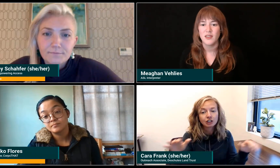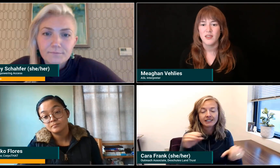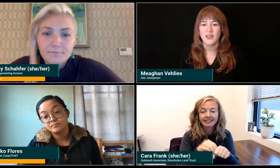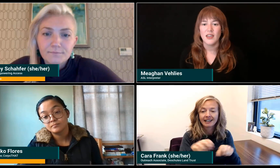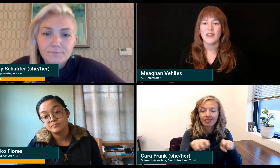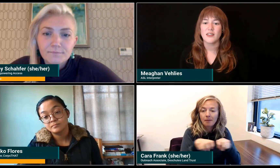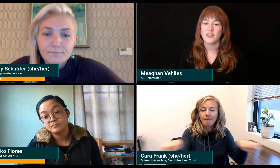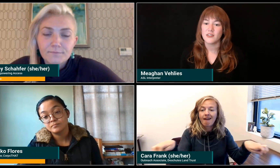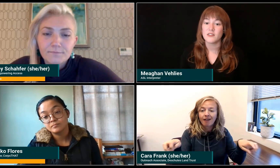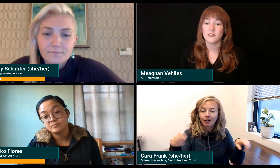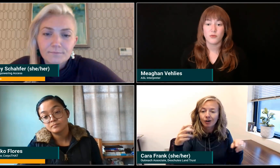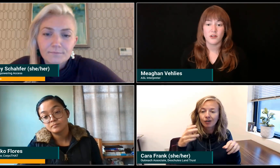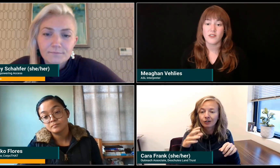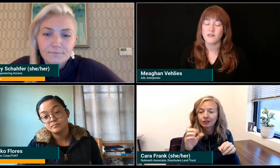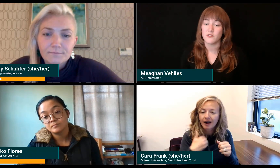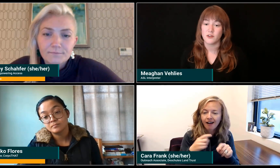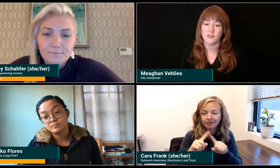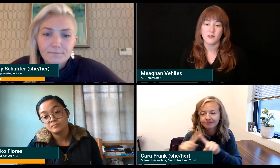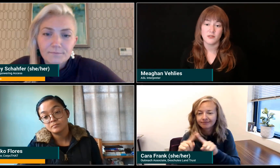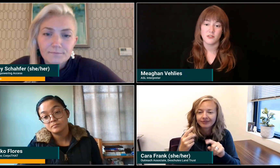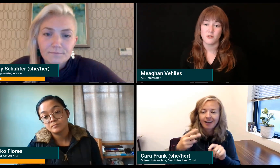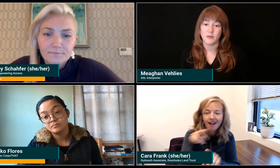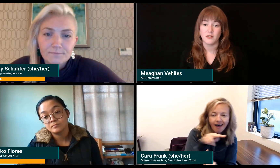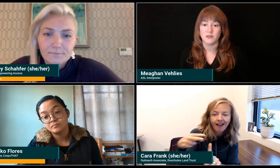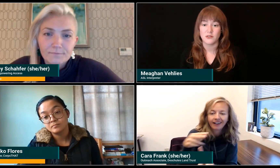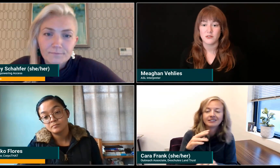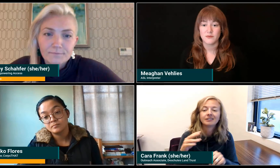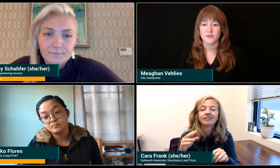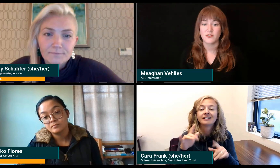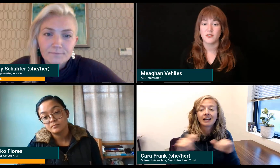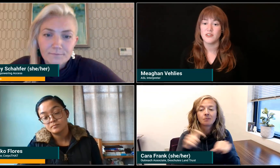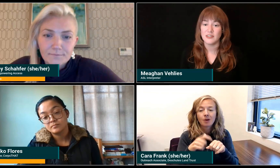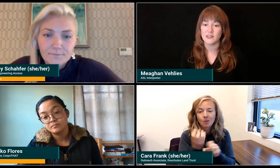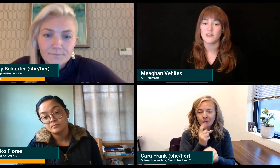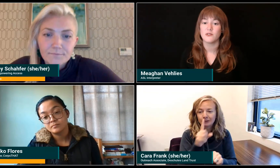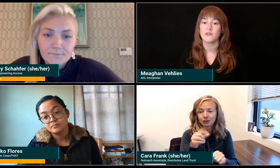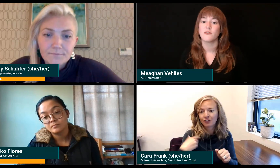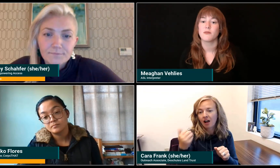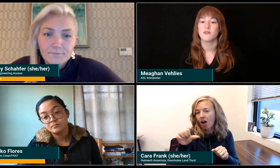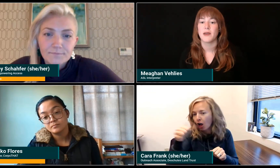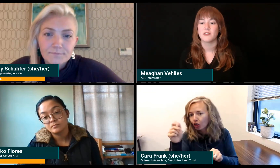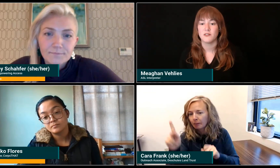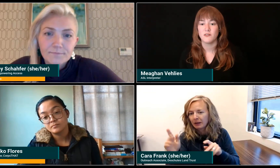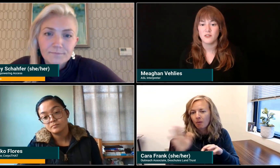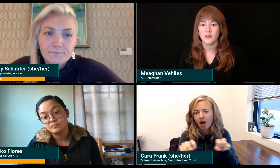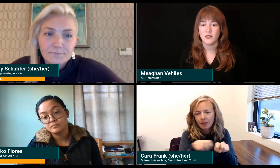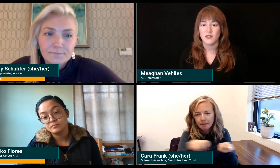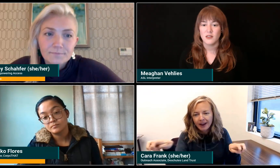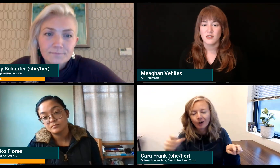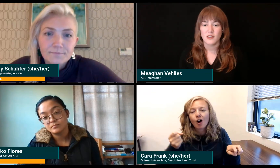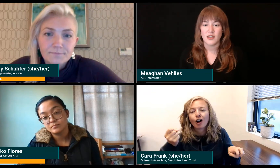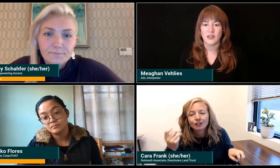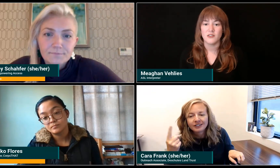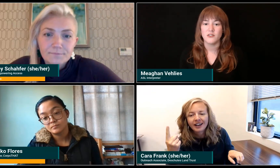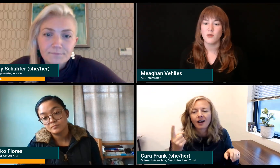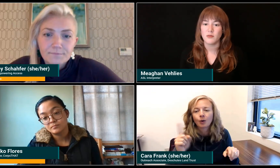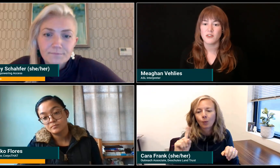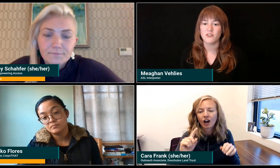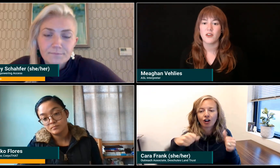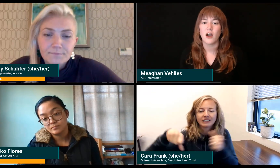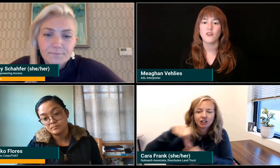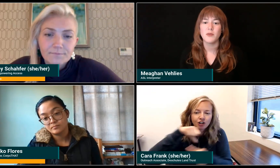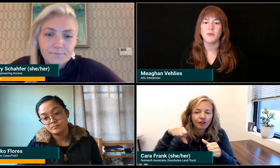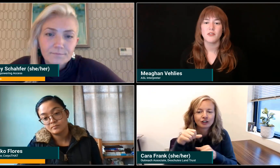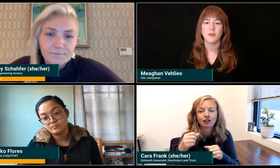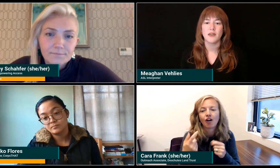them. And I think it's important to have diversity within your panel. You need to get those different perspectives. And you want to make